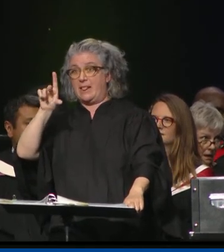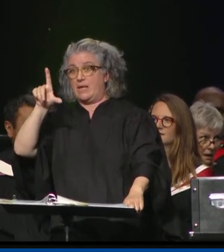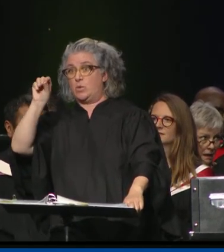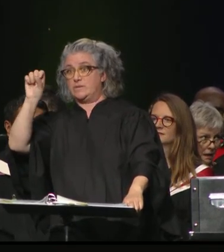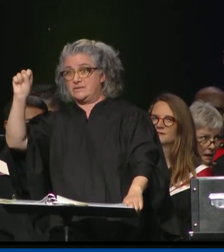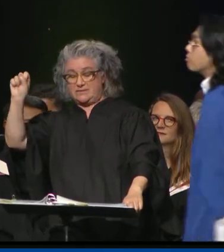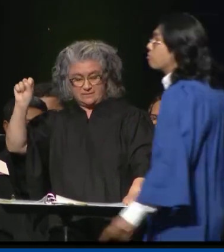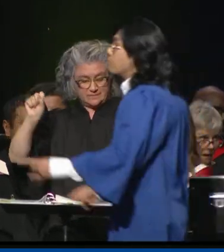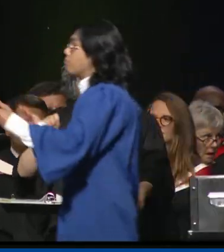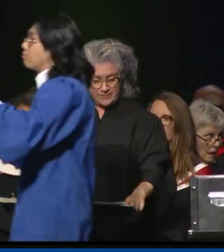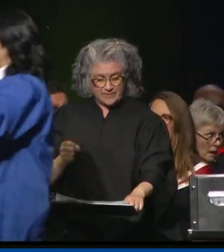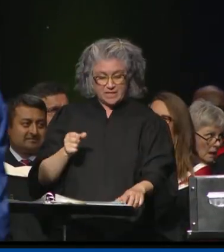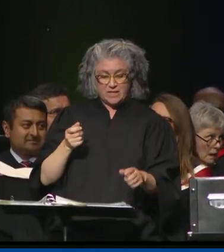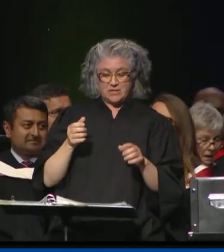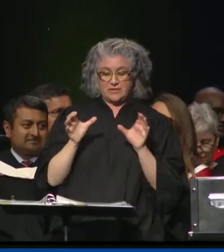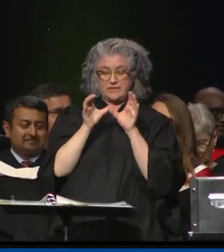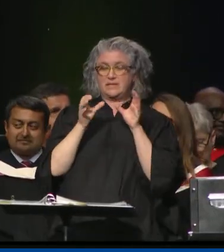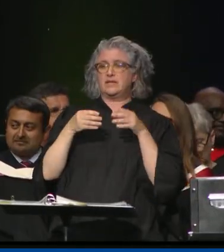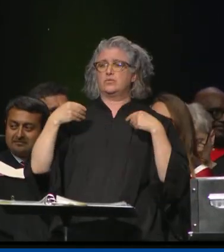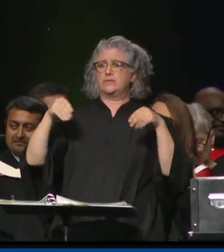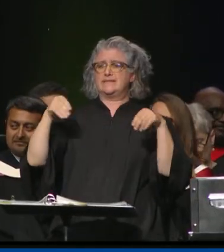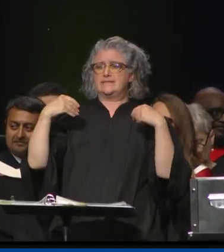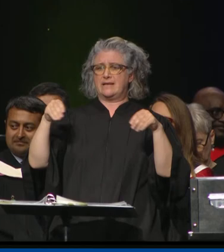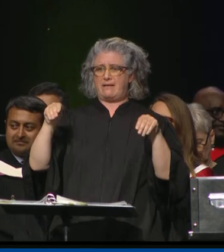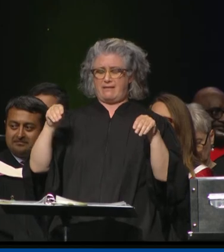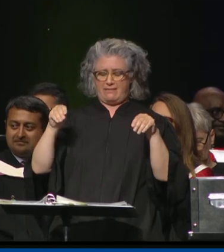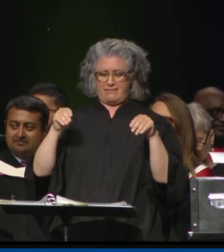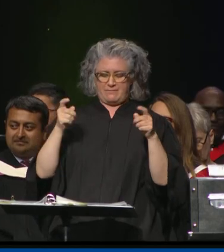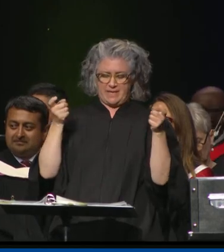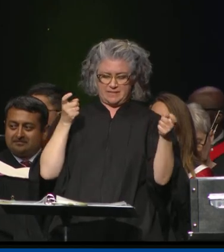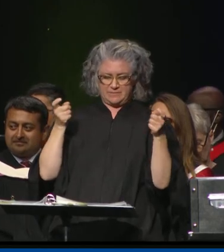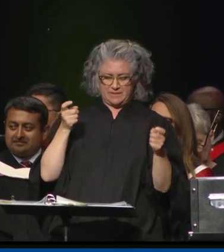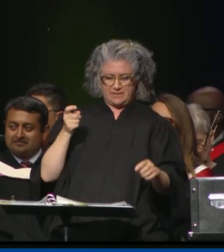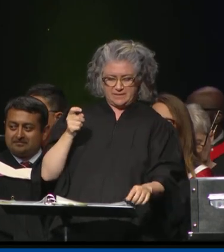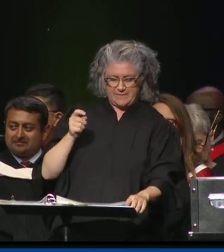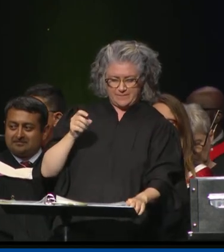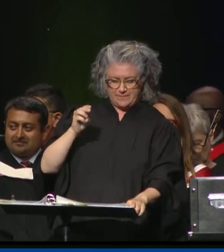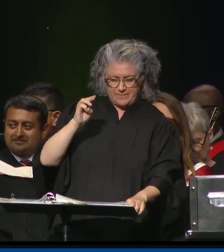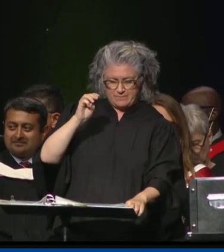Certificate in Retail Management, Mark Guaya.